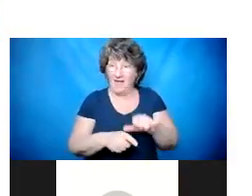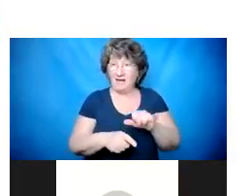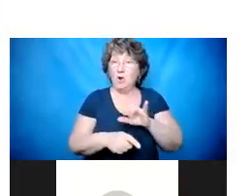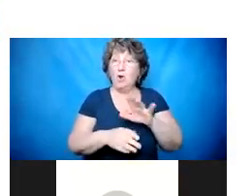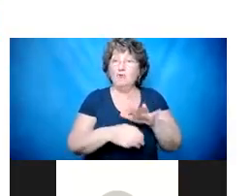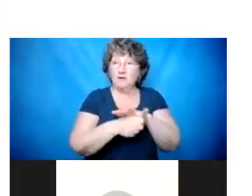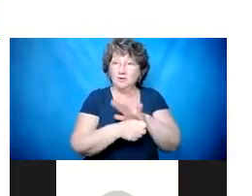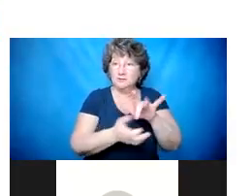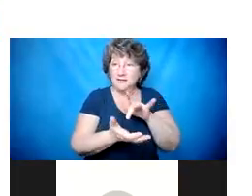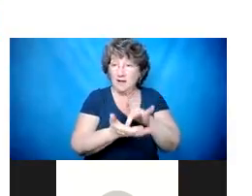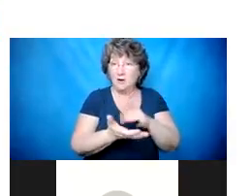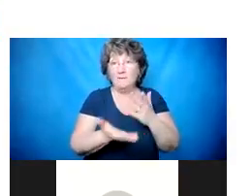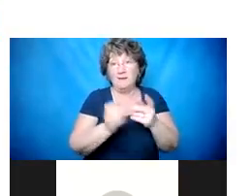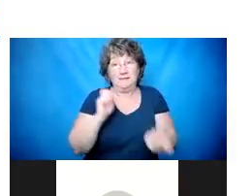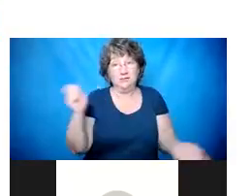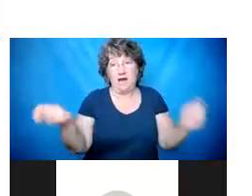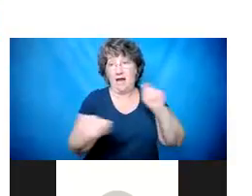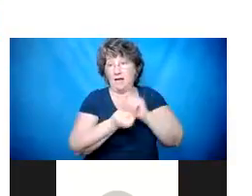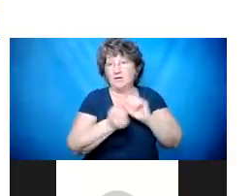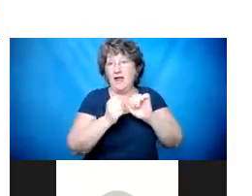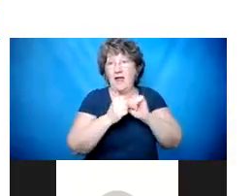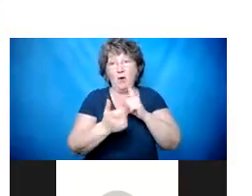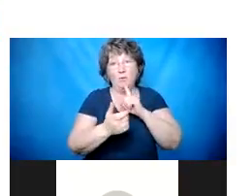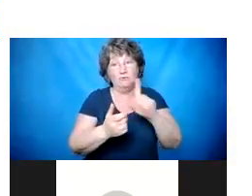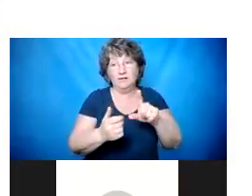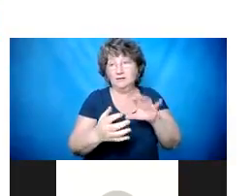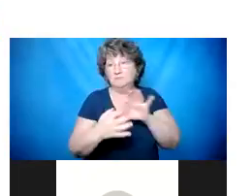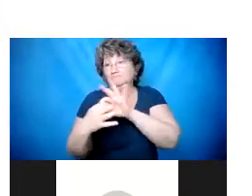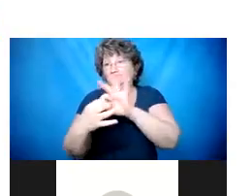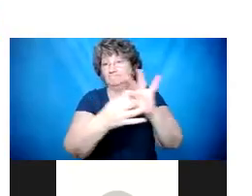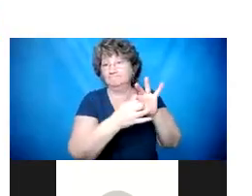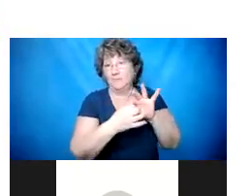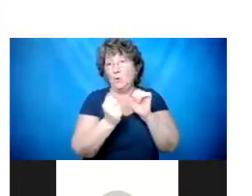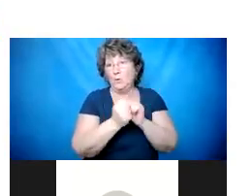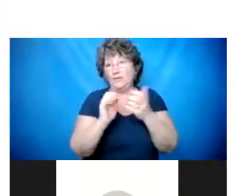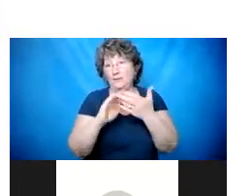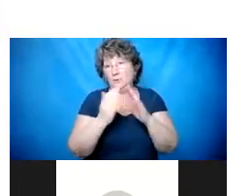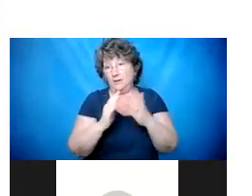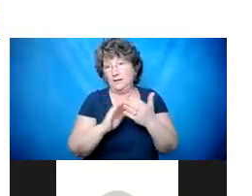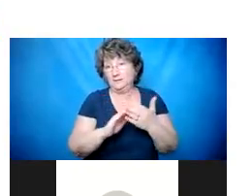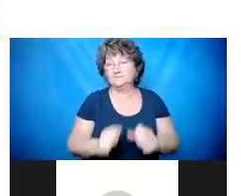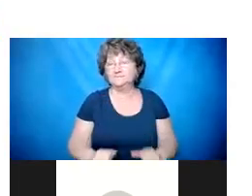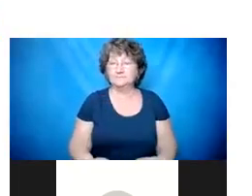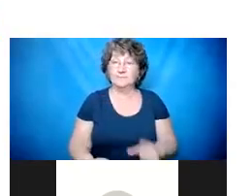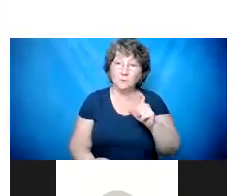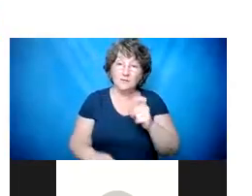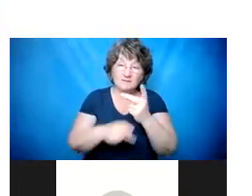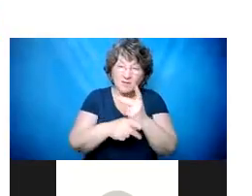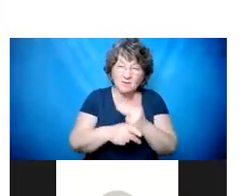our intellectual and developmental disability community. In providing these services, we need to find alternative solutions